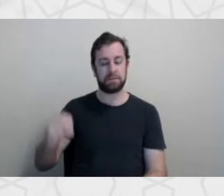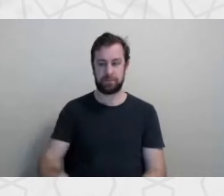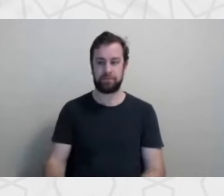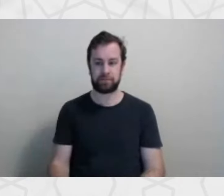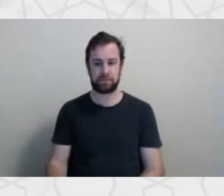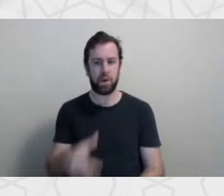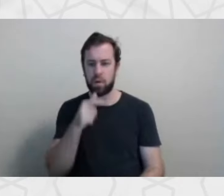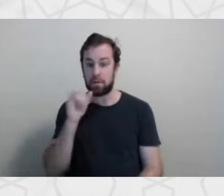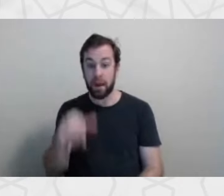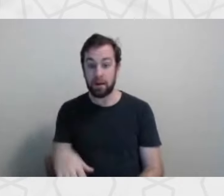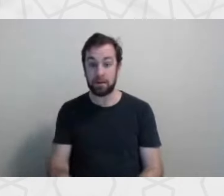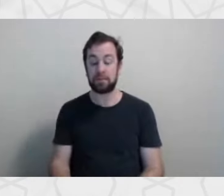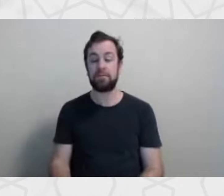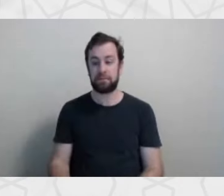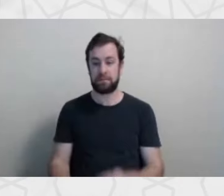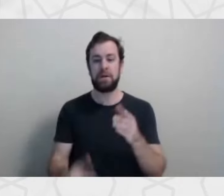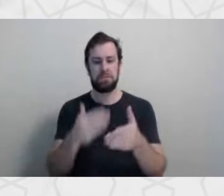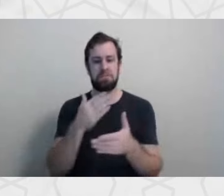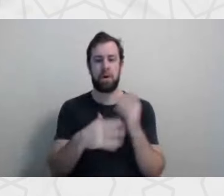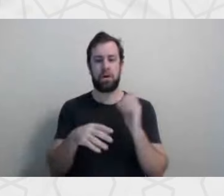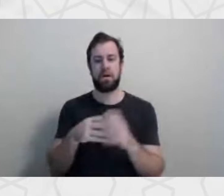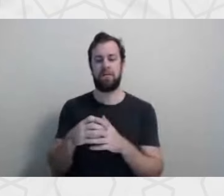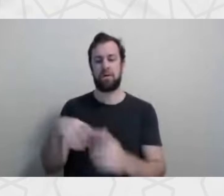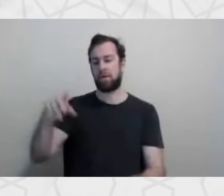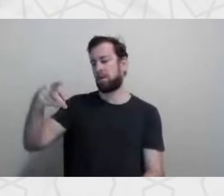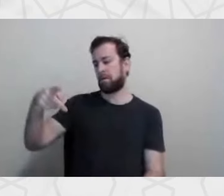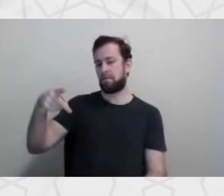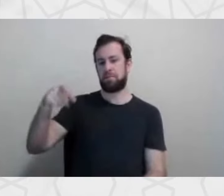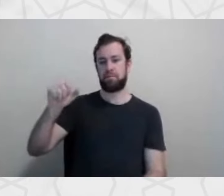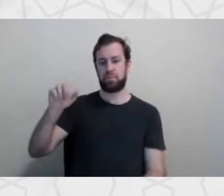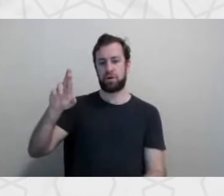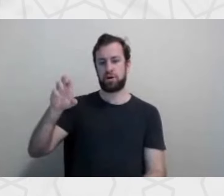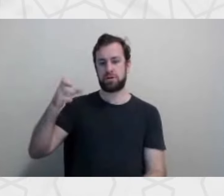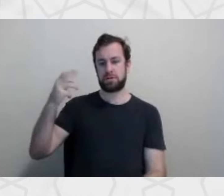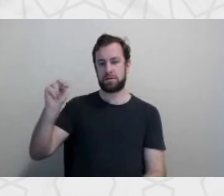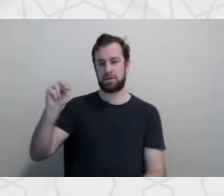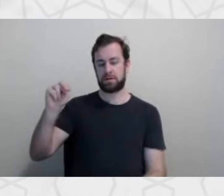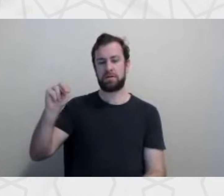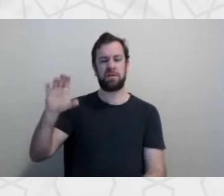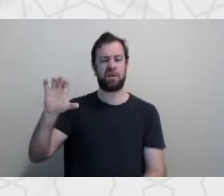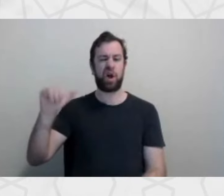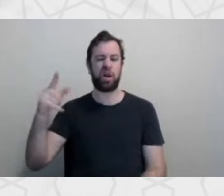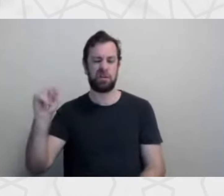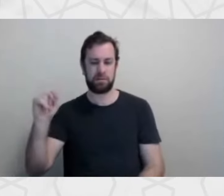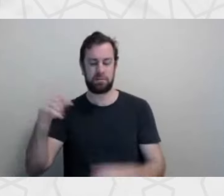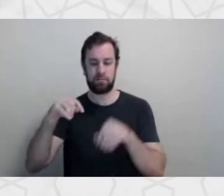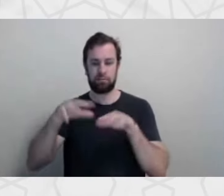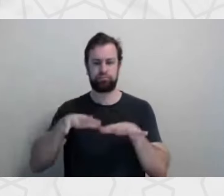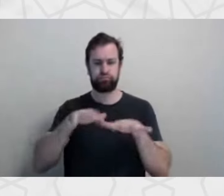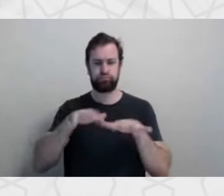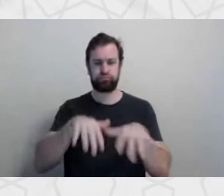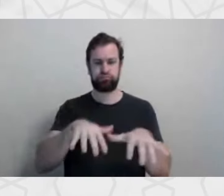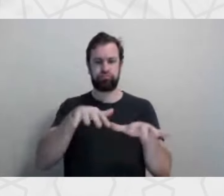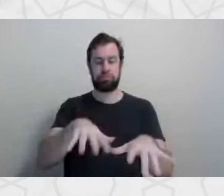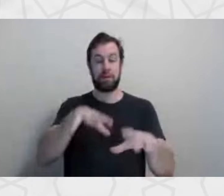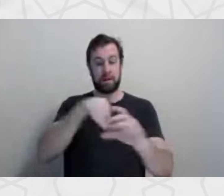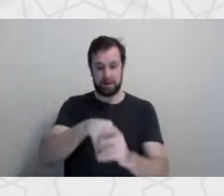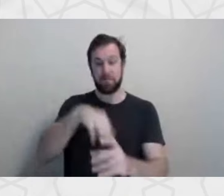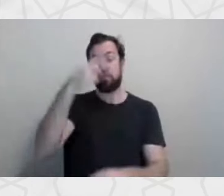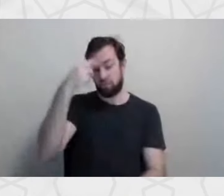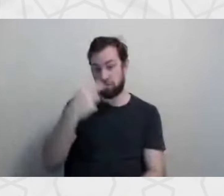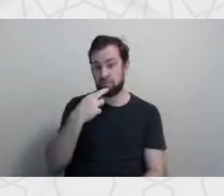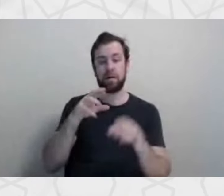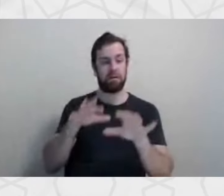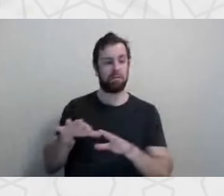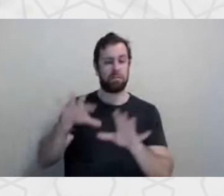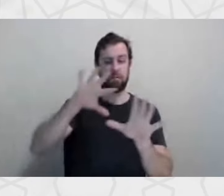was part of a Persian cult that spread into Rome and all over the